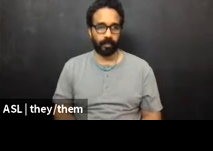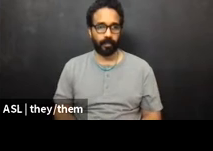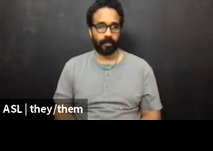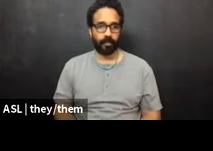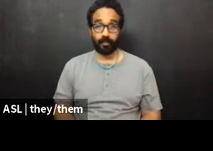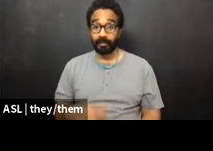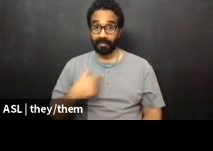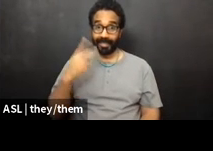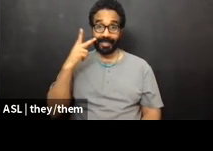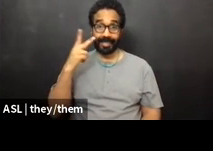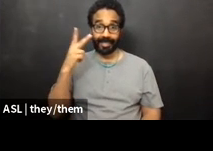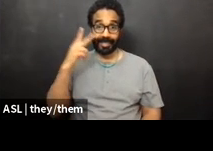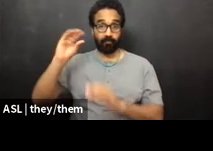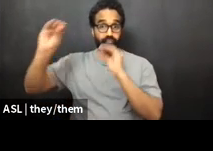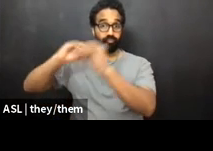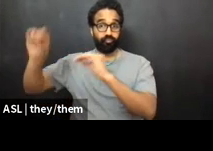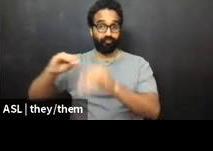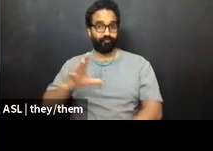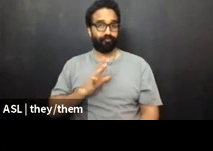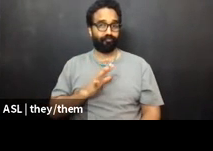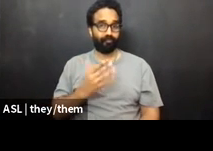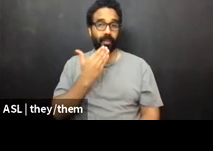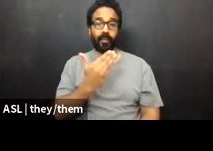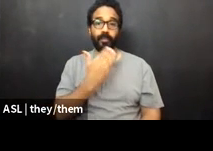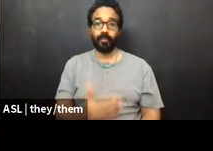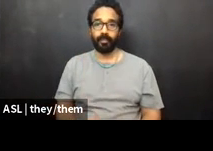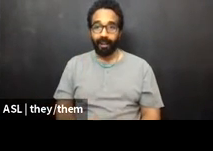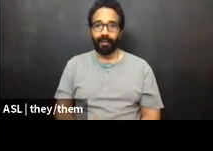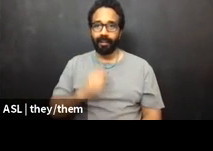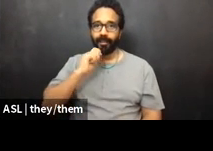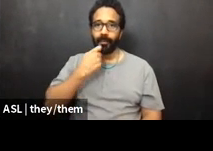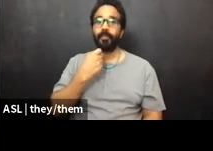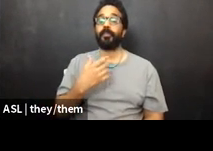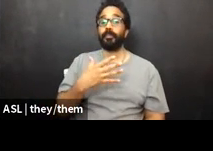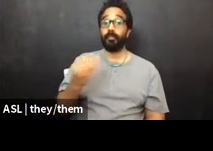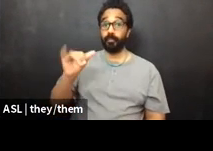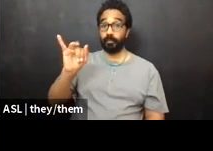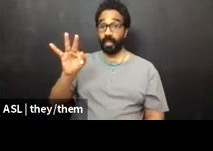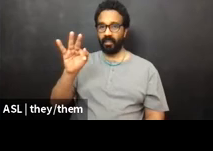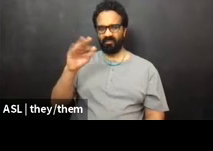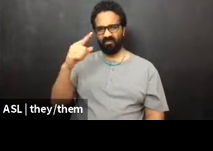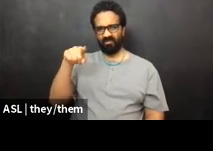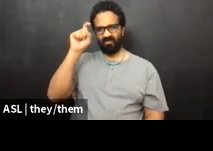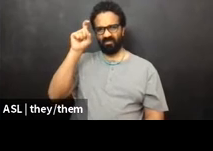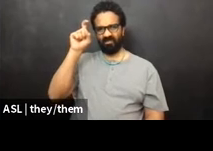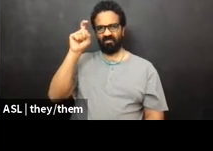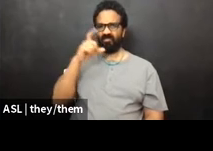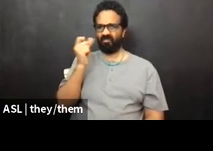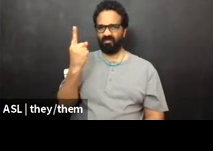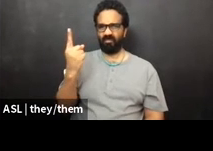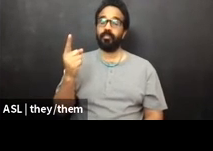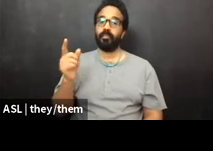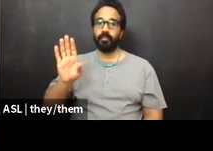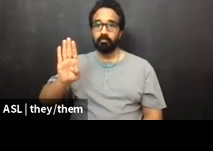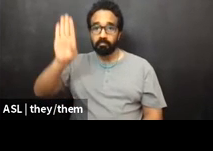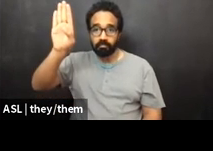Thank you. I see some submissions. Oh, awesome. Yeah, and if you have any questions, feel free to unmute or raise your hand